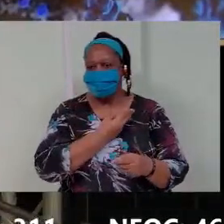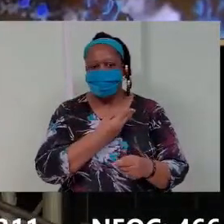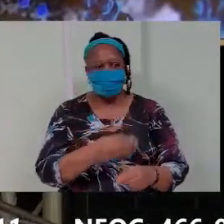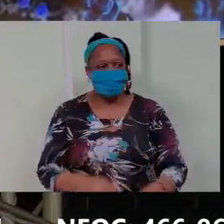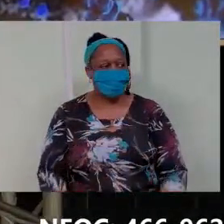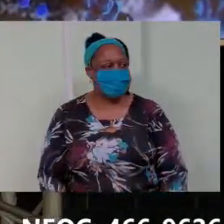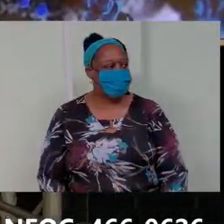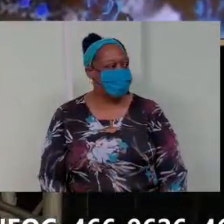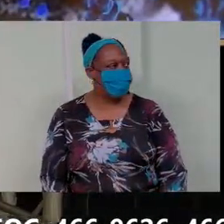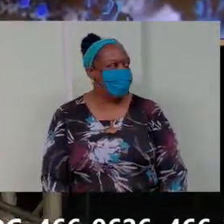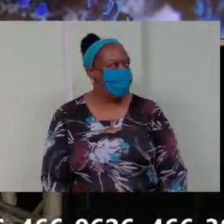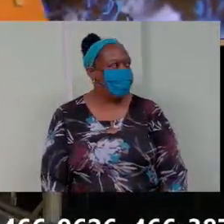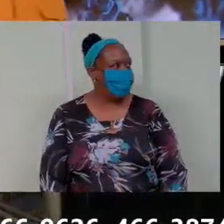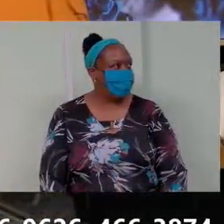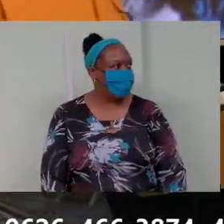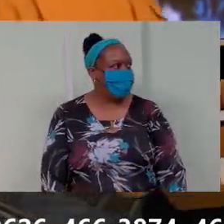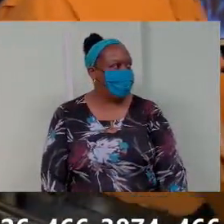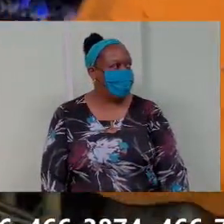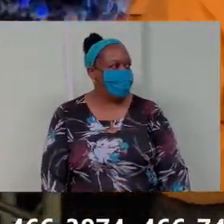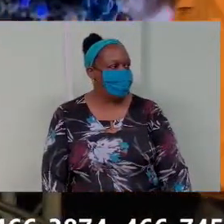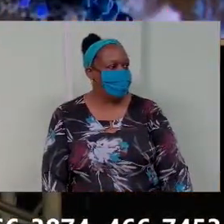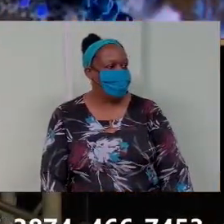Superintendent.